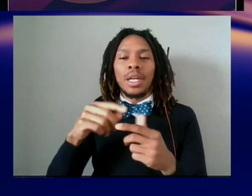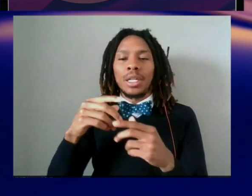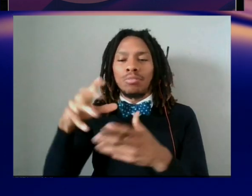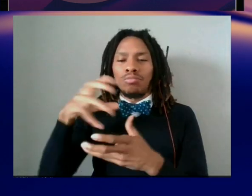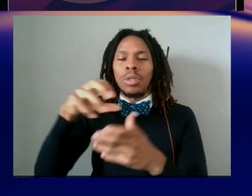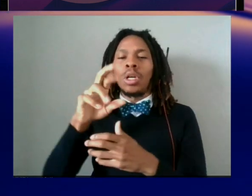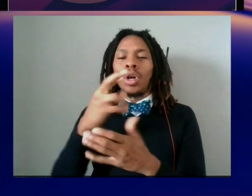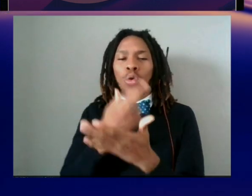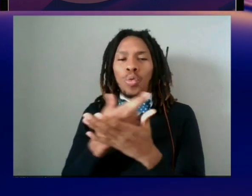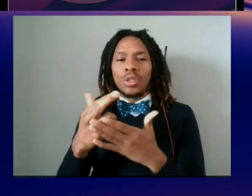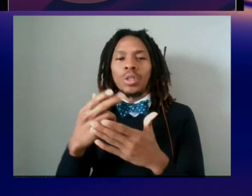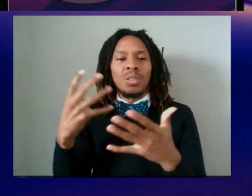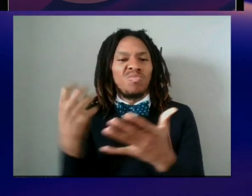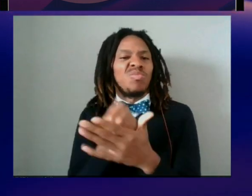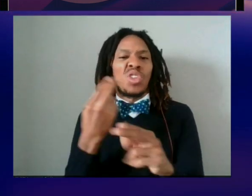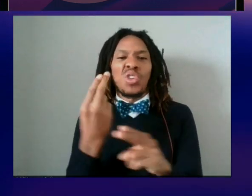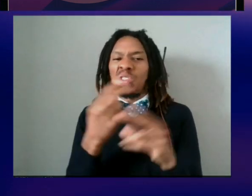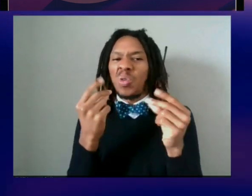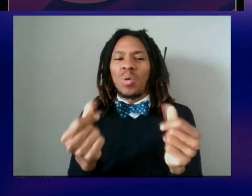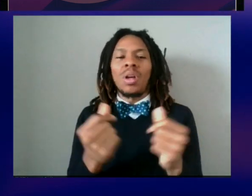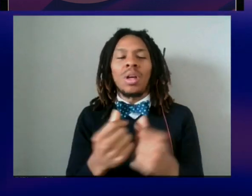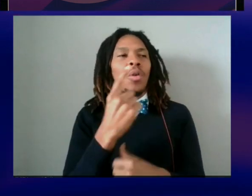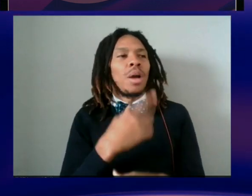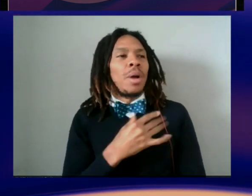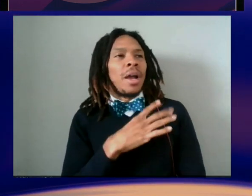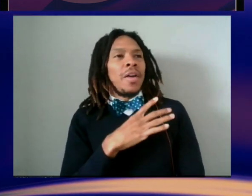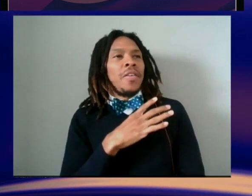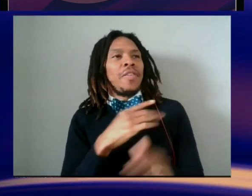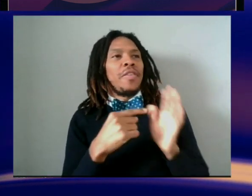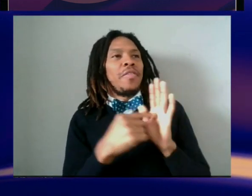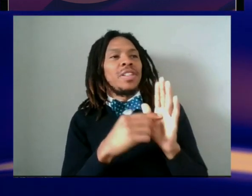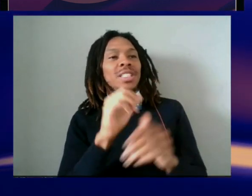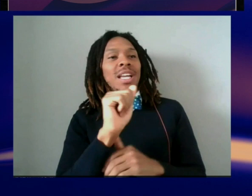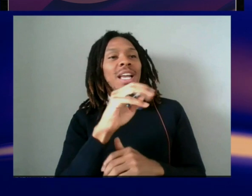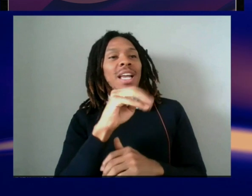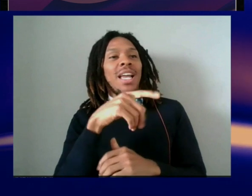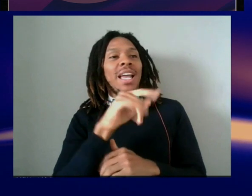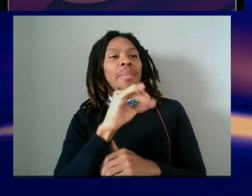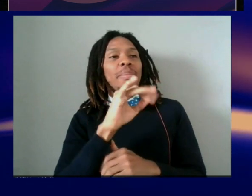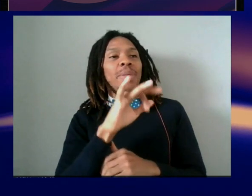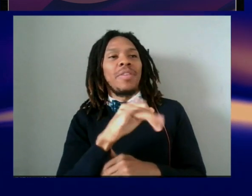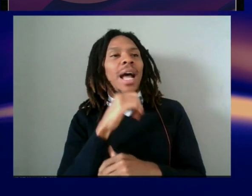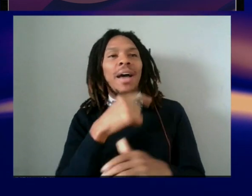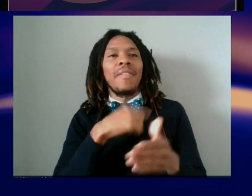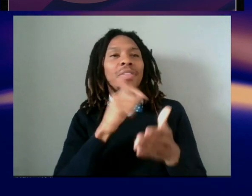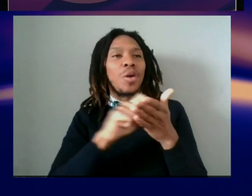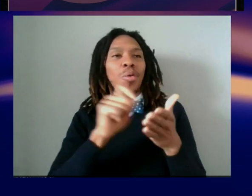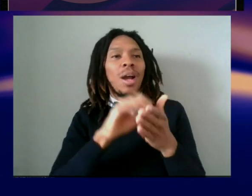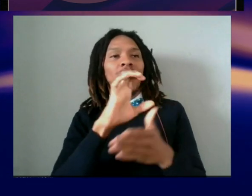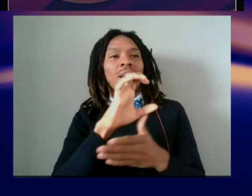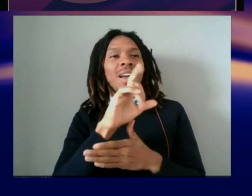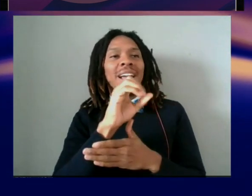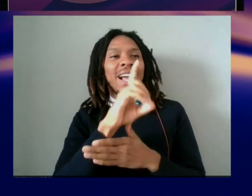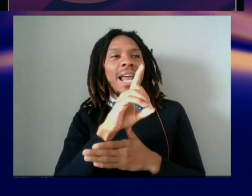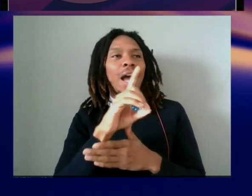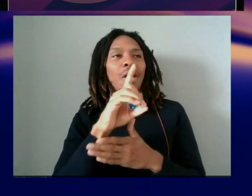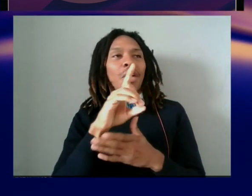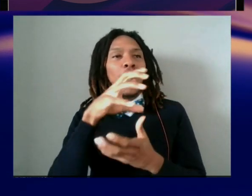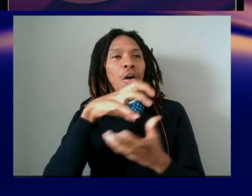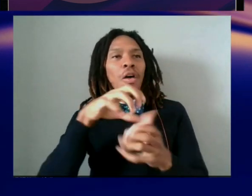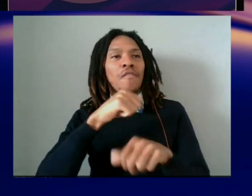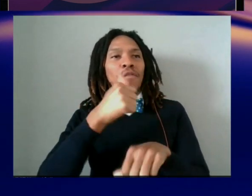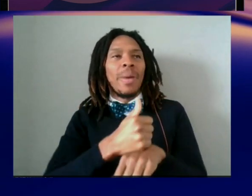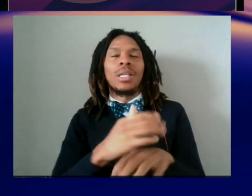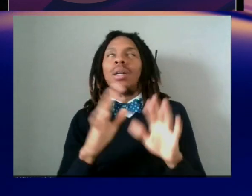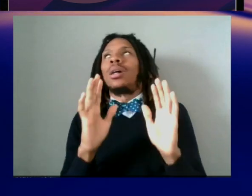start using them right away. One of my favorite features of Amplify is I don't have to write CloudFormation. I mean, look,